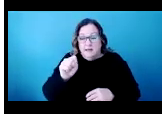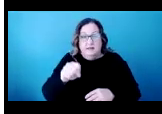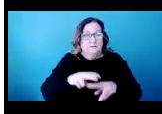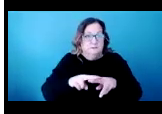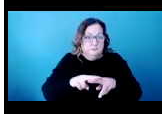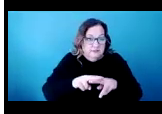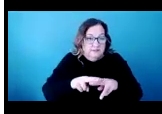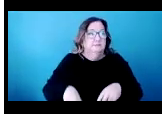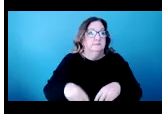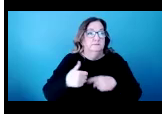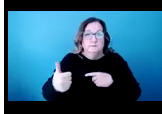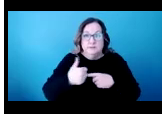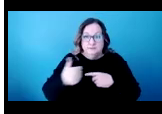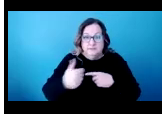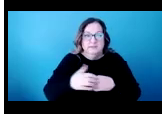things.